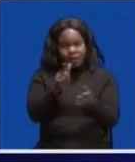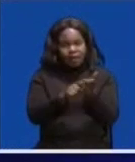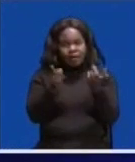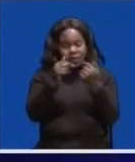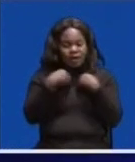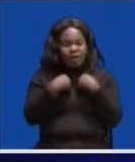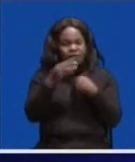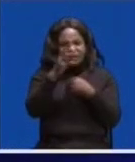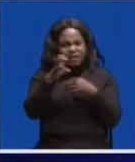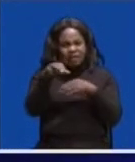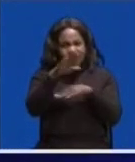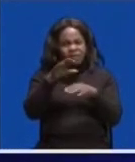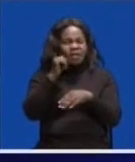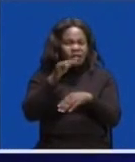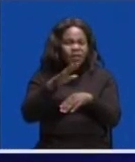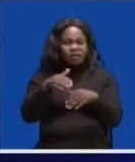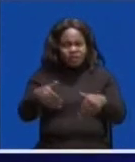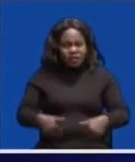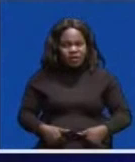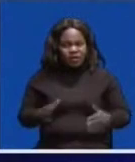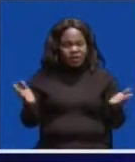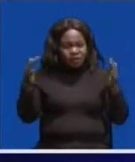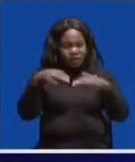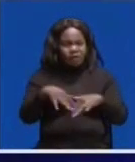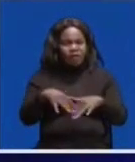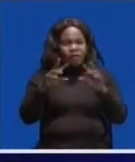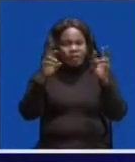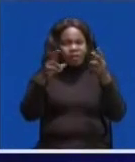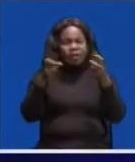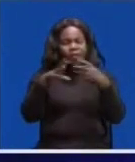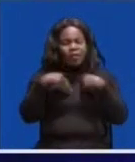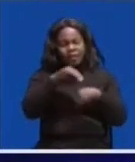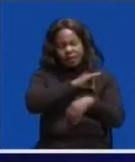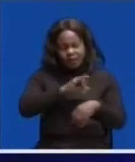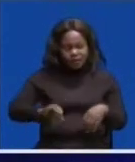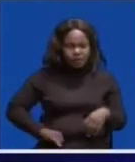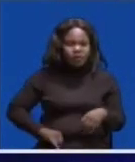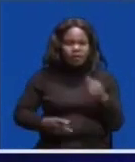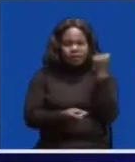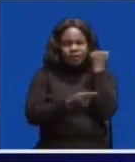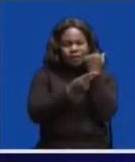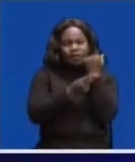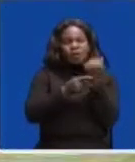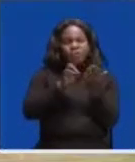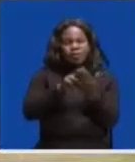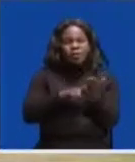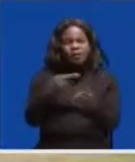600 majorettes at a Girls and Youth Forum under the theme Embracing Industrial Development. Zanish